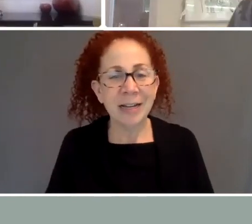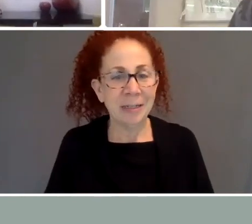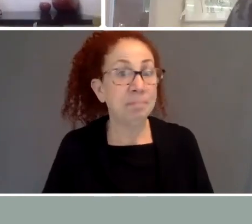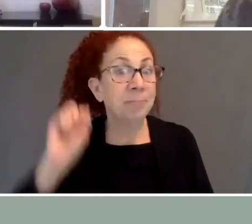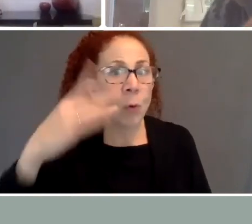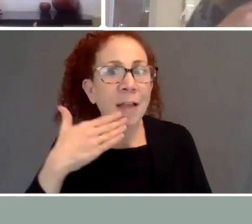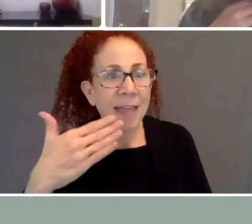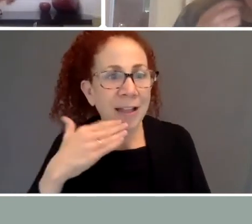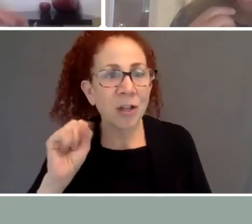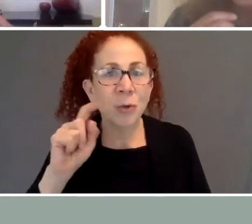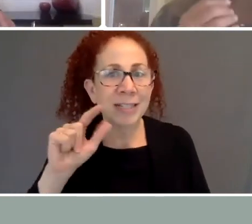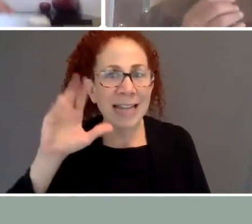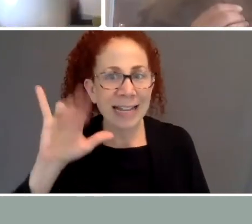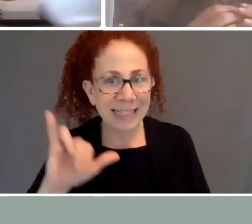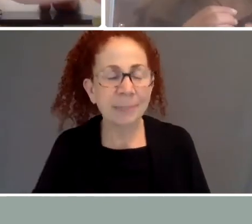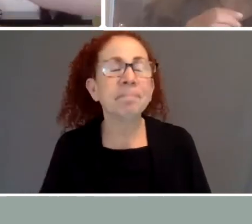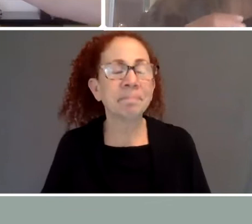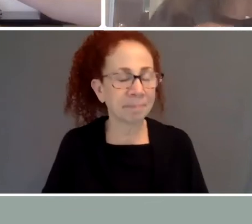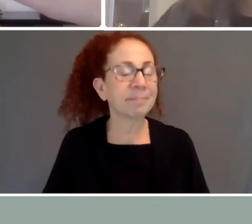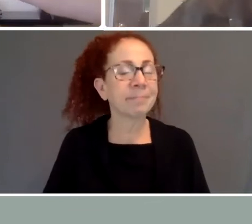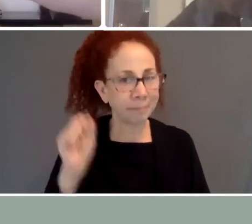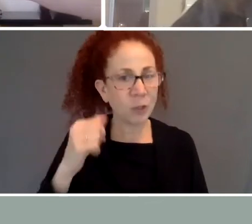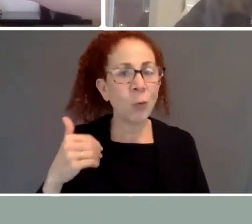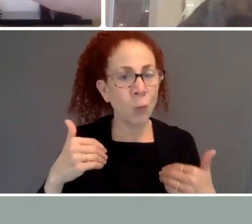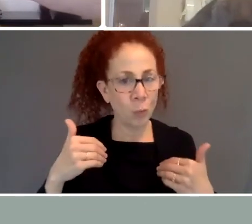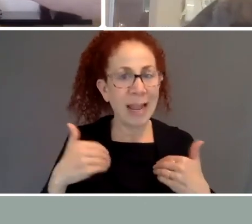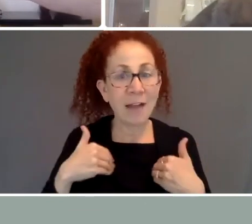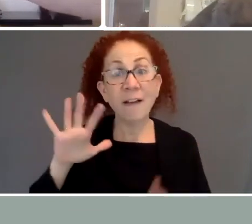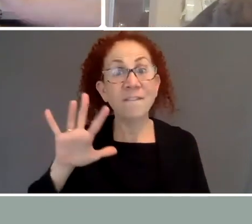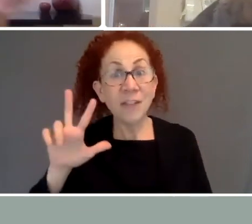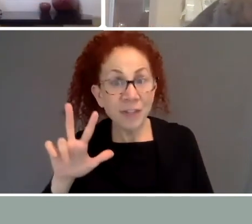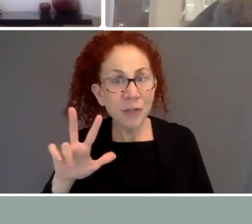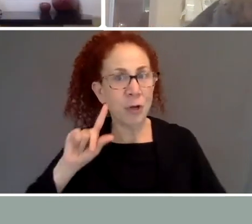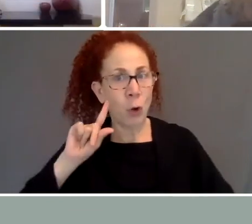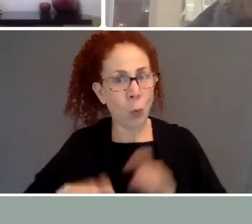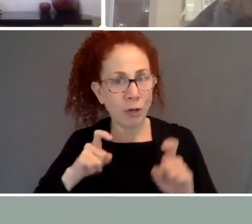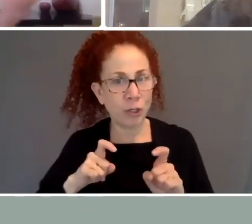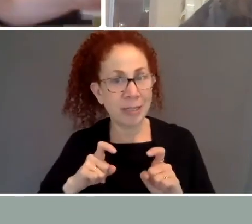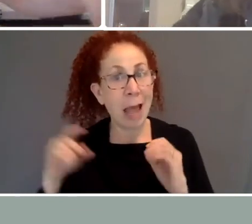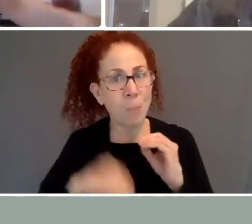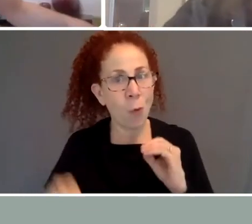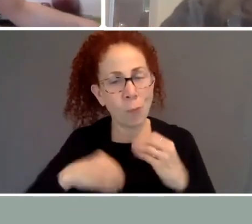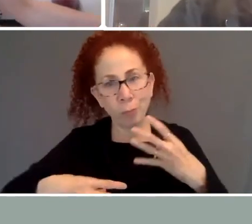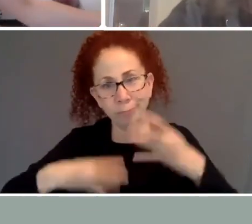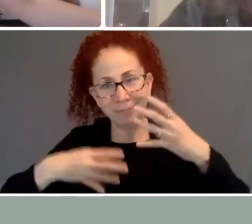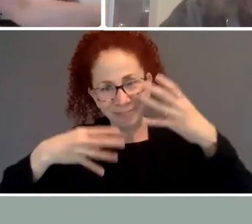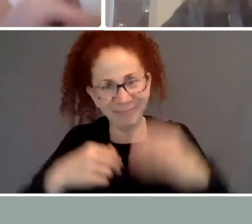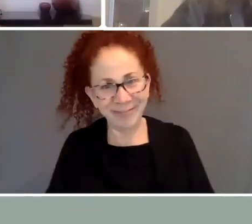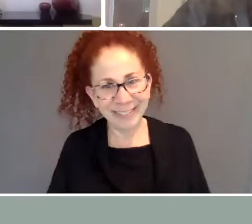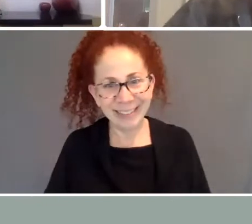Thank you, Stacey. So we do have 53 questions and counting, but let's just awesome. Get the